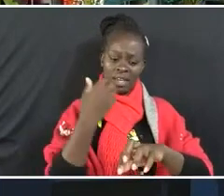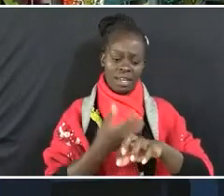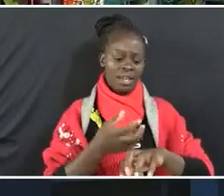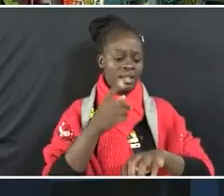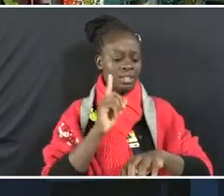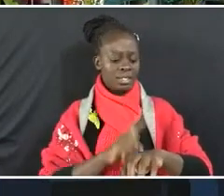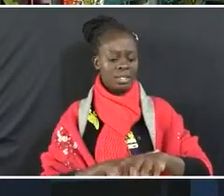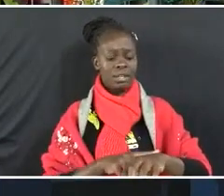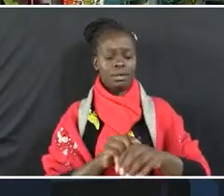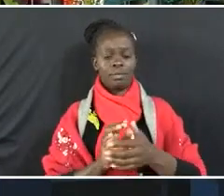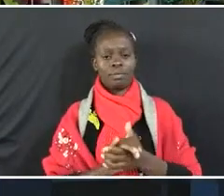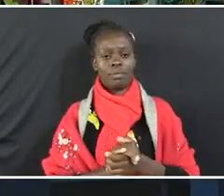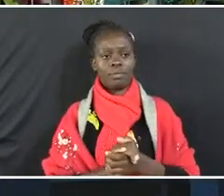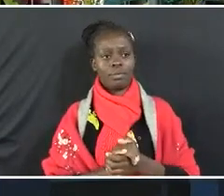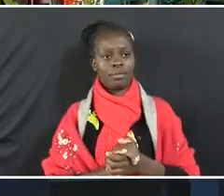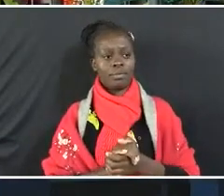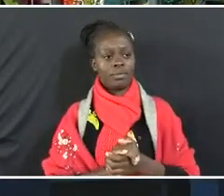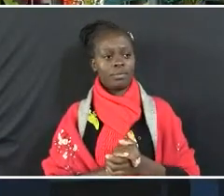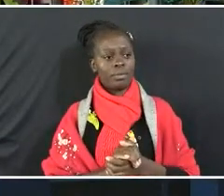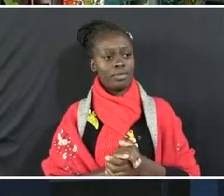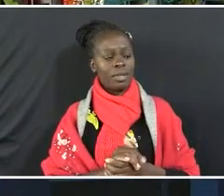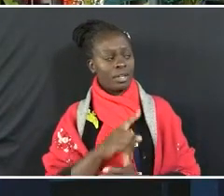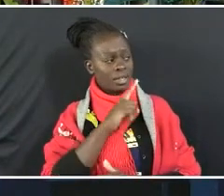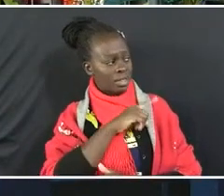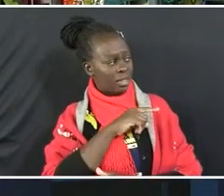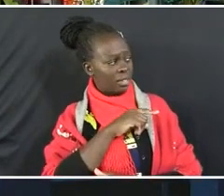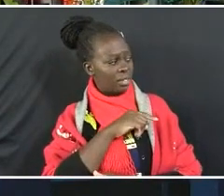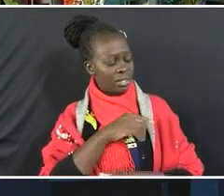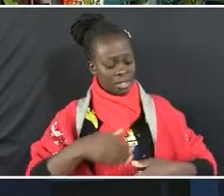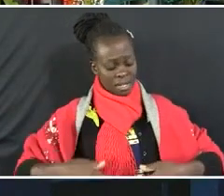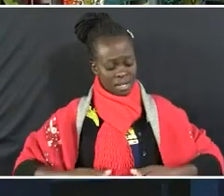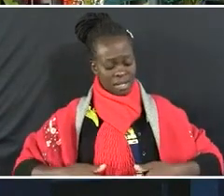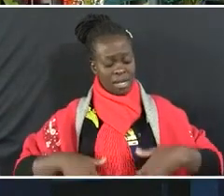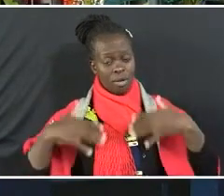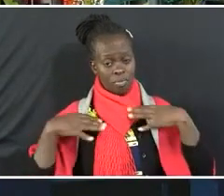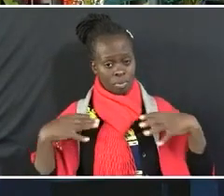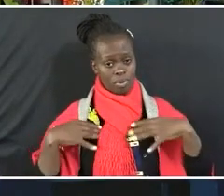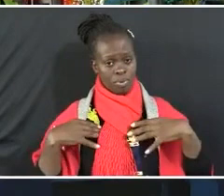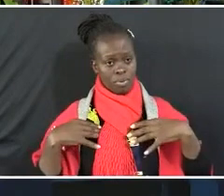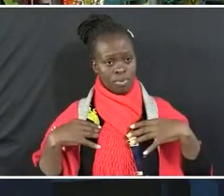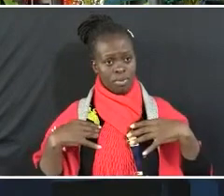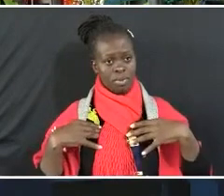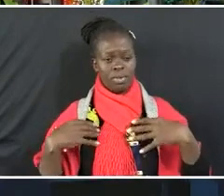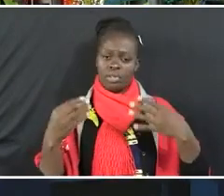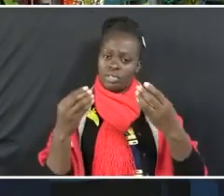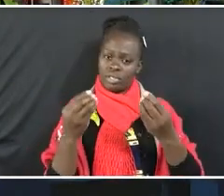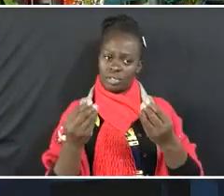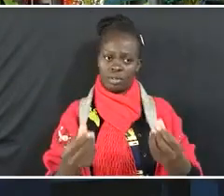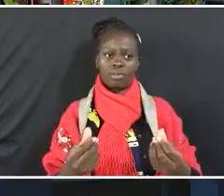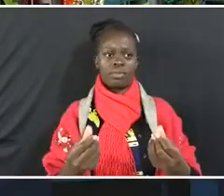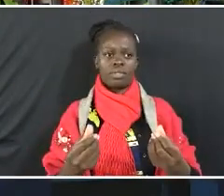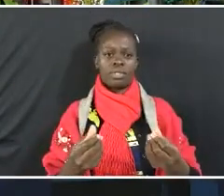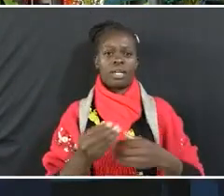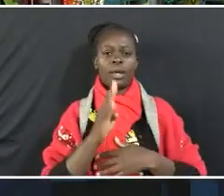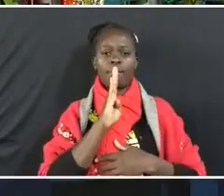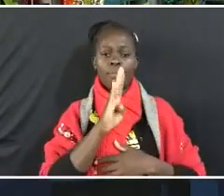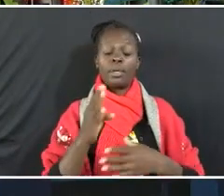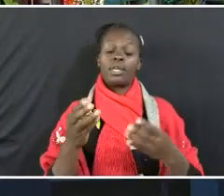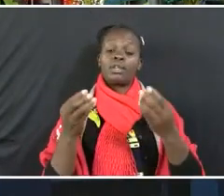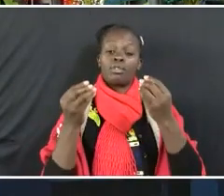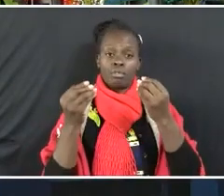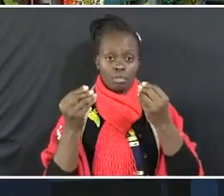Adults, you have shock absorbers, but these young people, the things you say can even affect them. Deal gently with the young for my